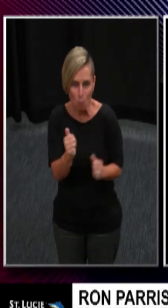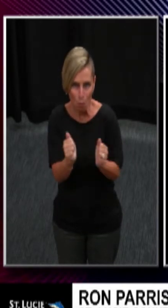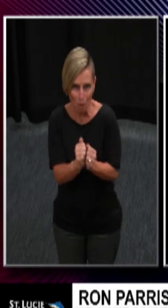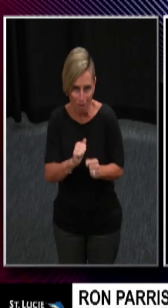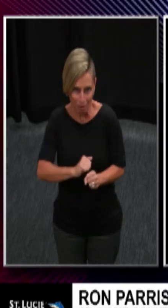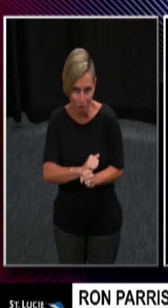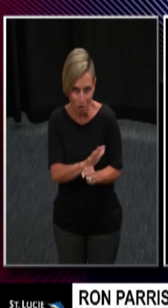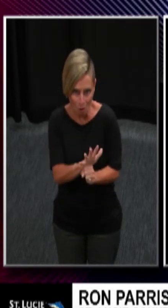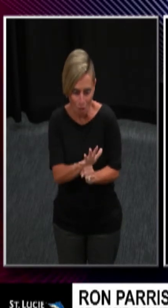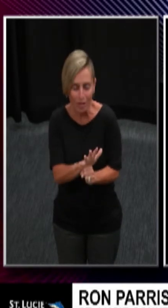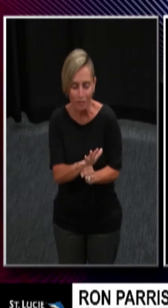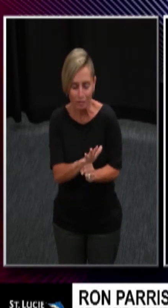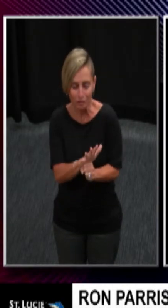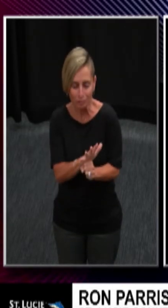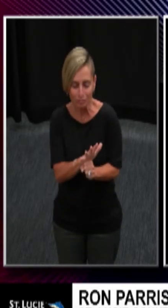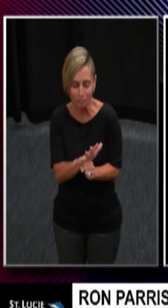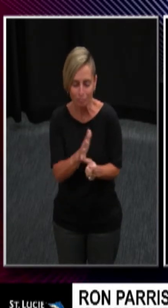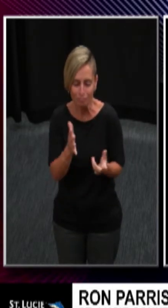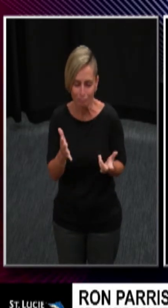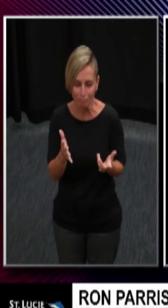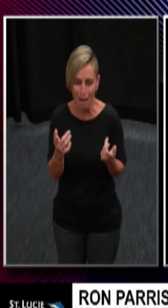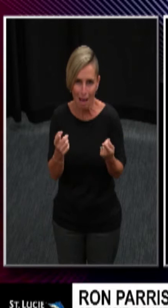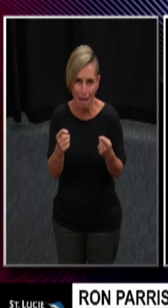are unvaccinated people.